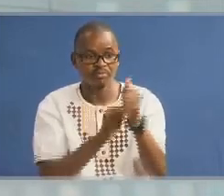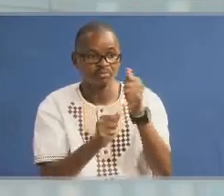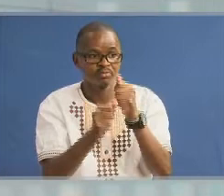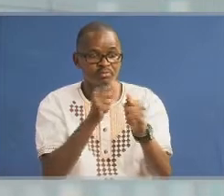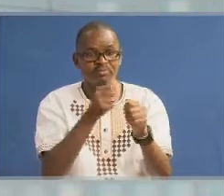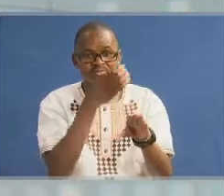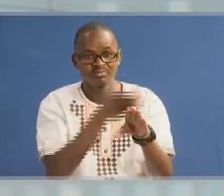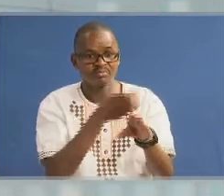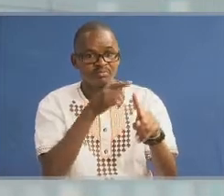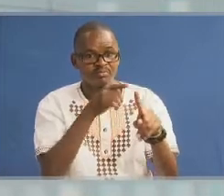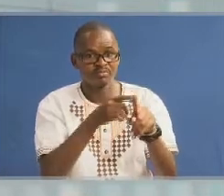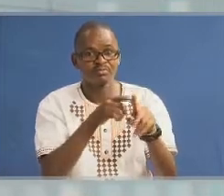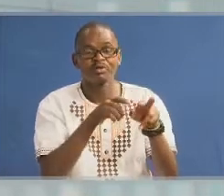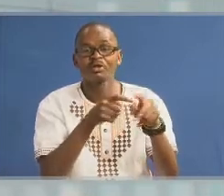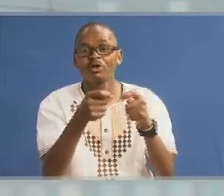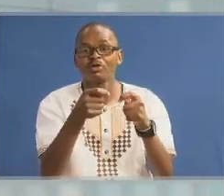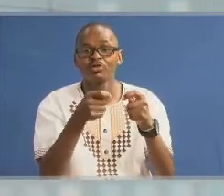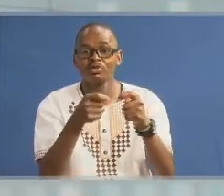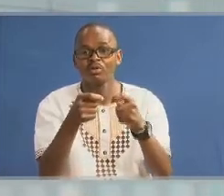made it difficult to regulate.